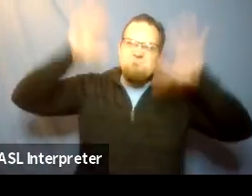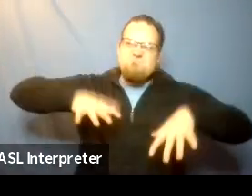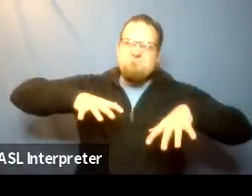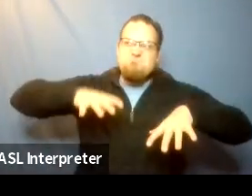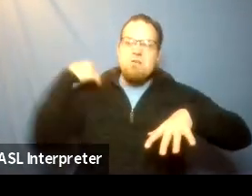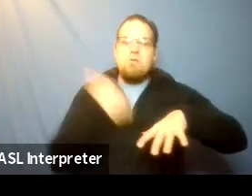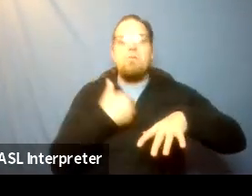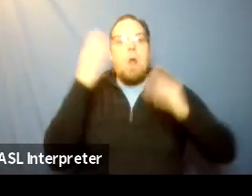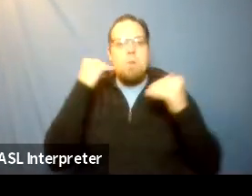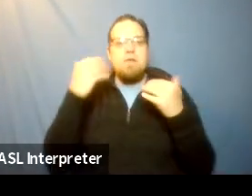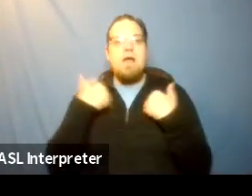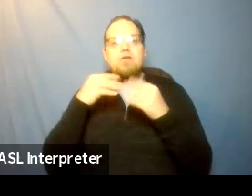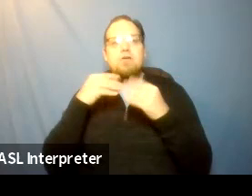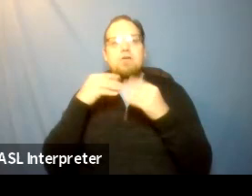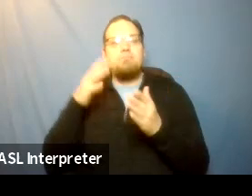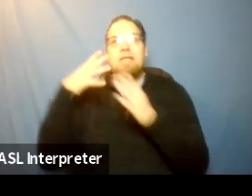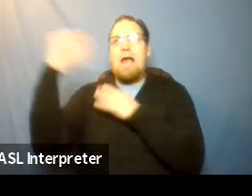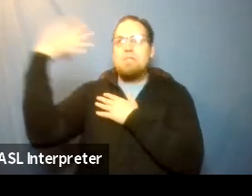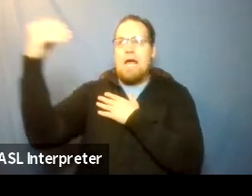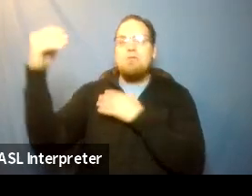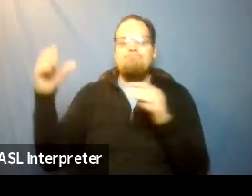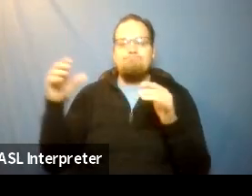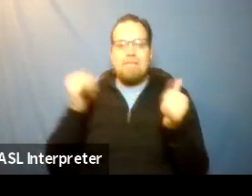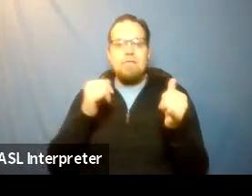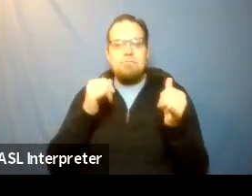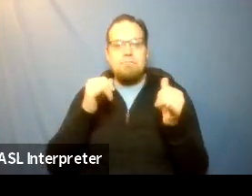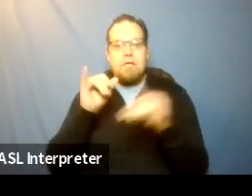hope to have some students outside being able to do that as well.